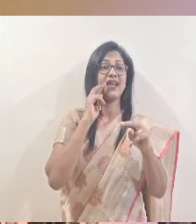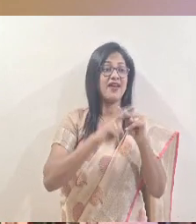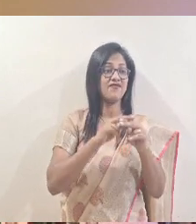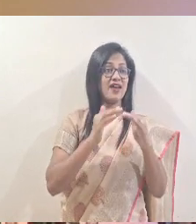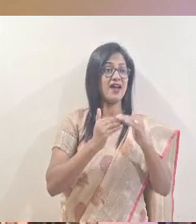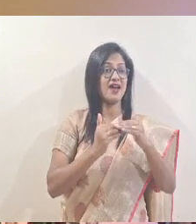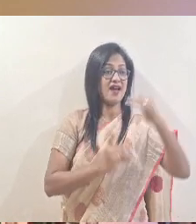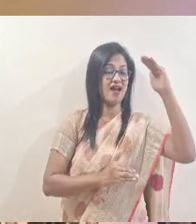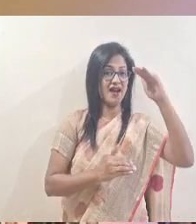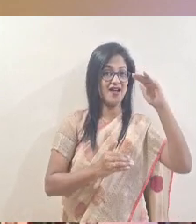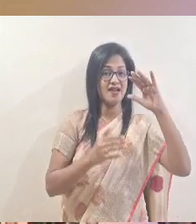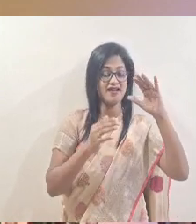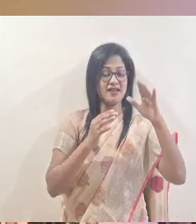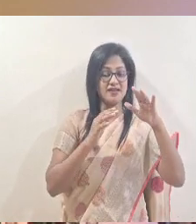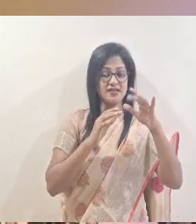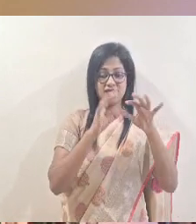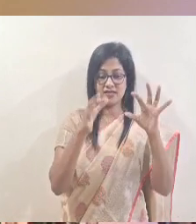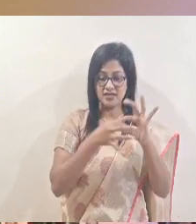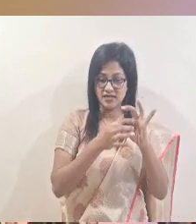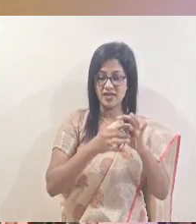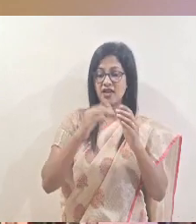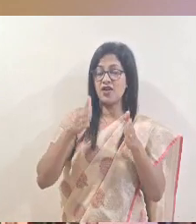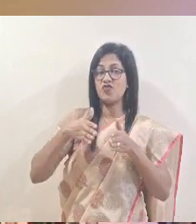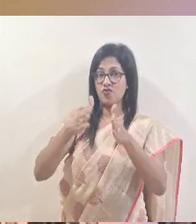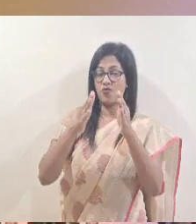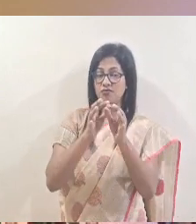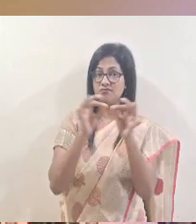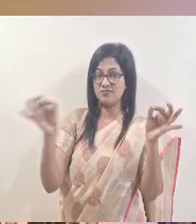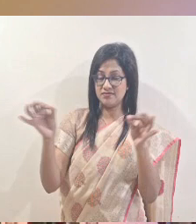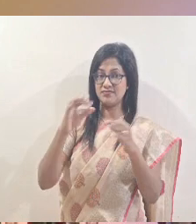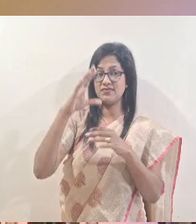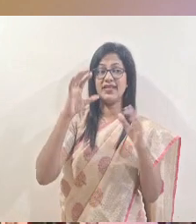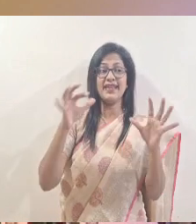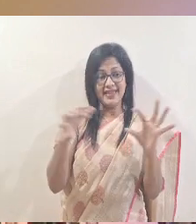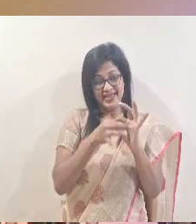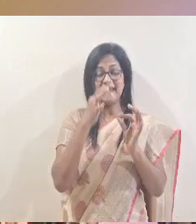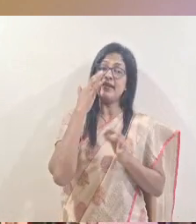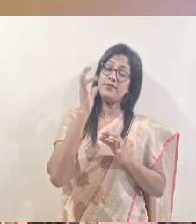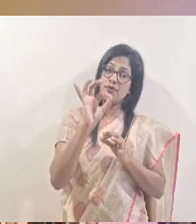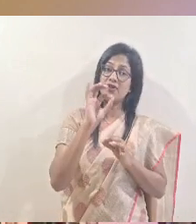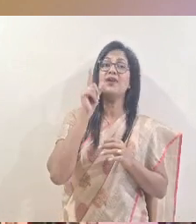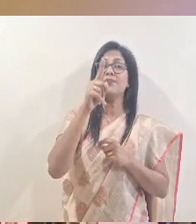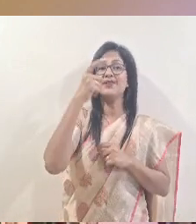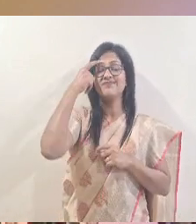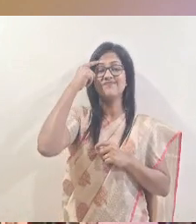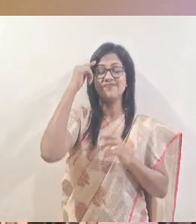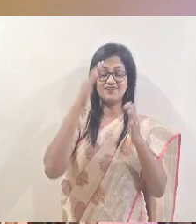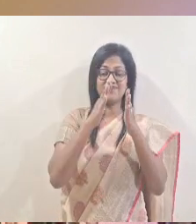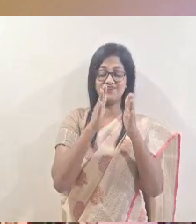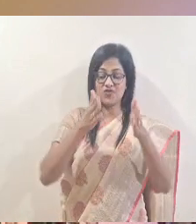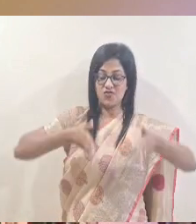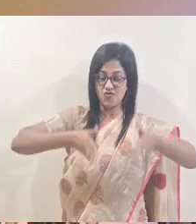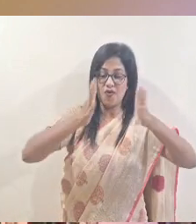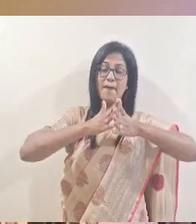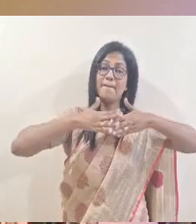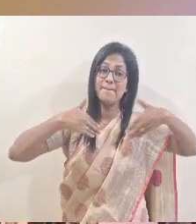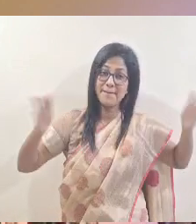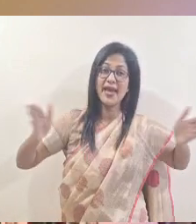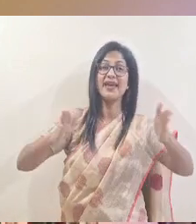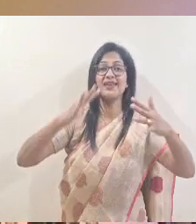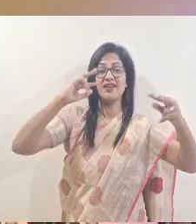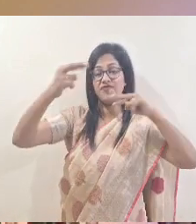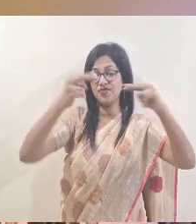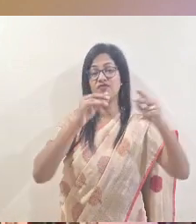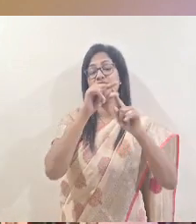between a centrality and low width of roads, for instance, are very important links, but which were not considered for road widening or other aspects